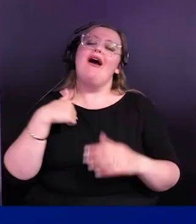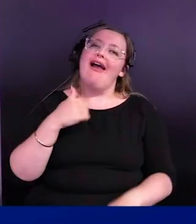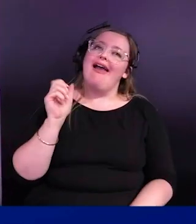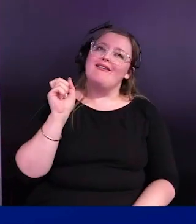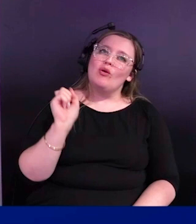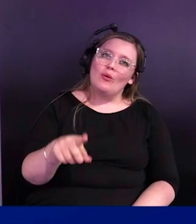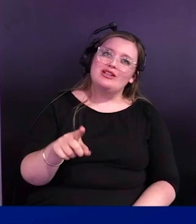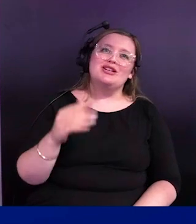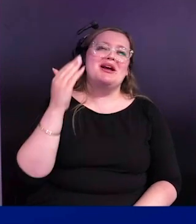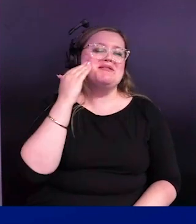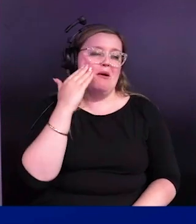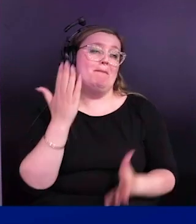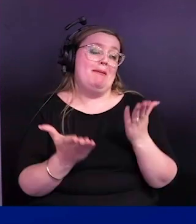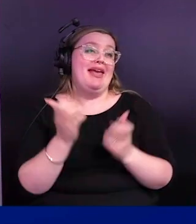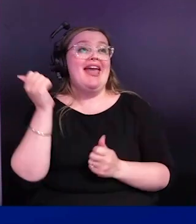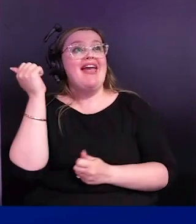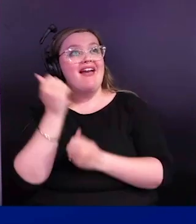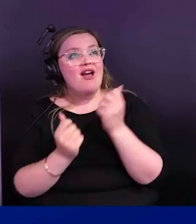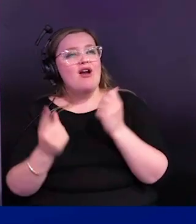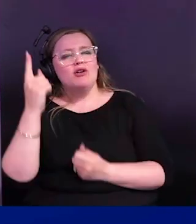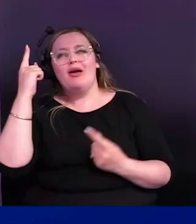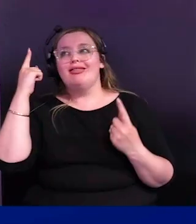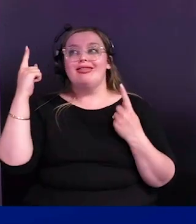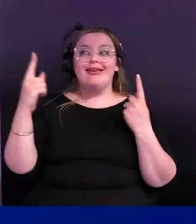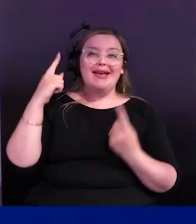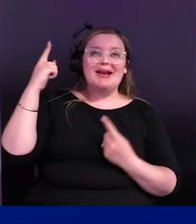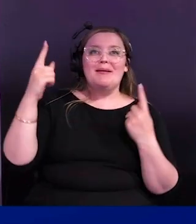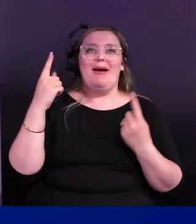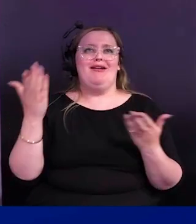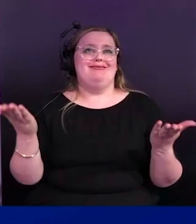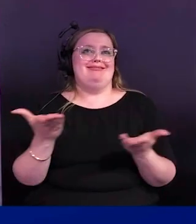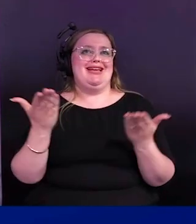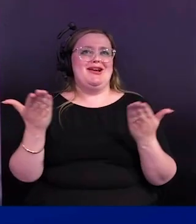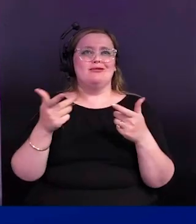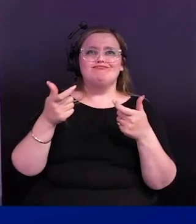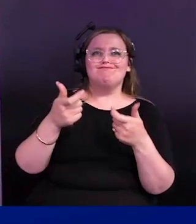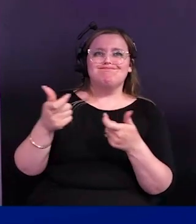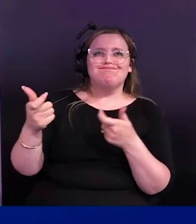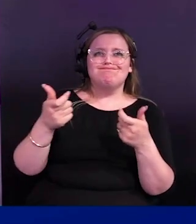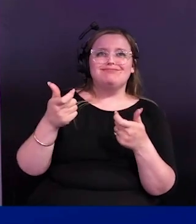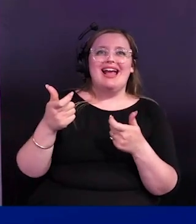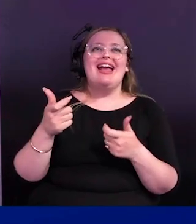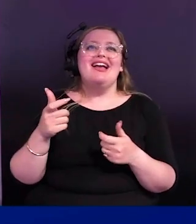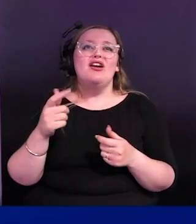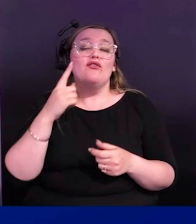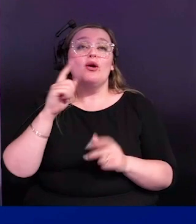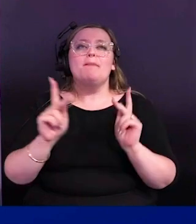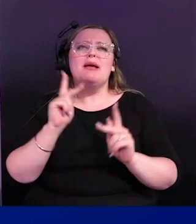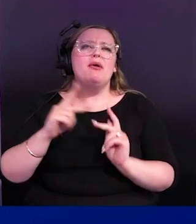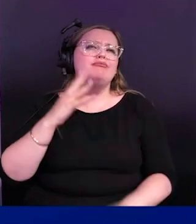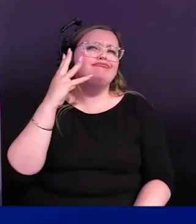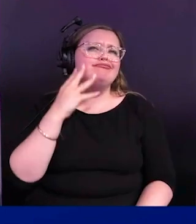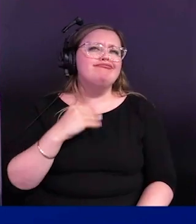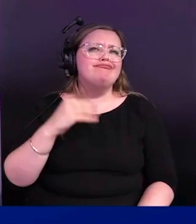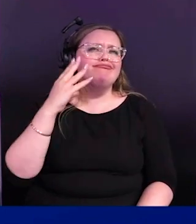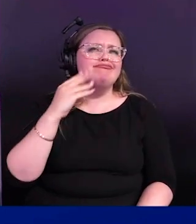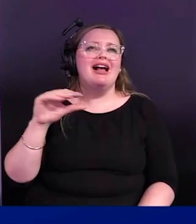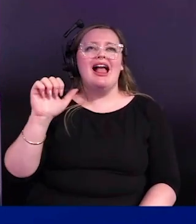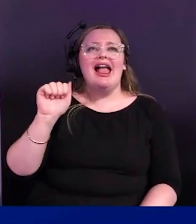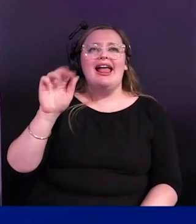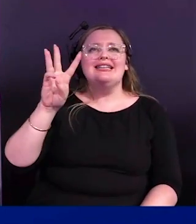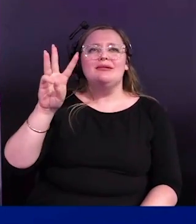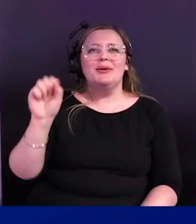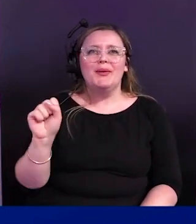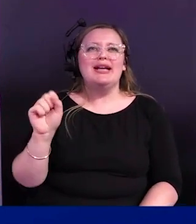is probably on everyone's mind who's watching here, especially the people who are very experienced with AWS and are using